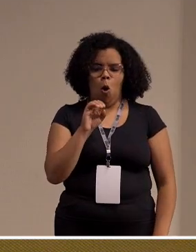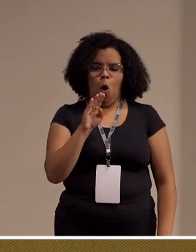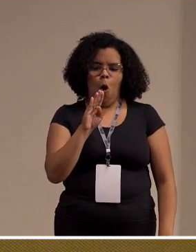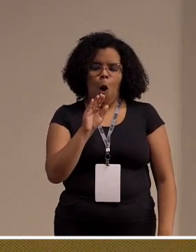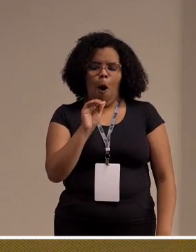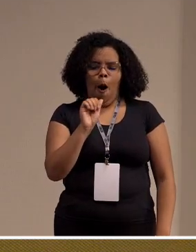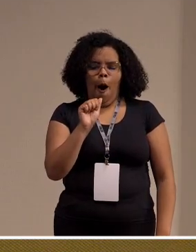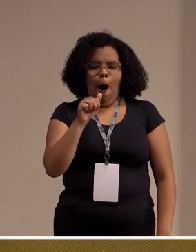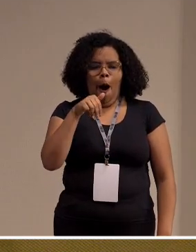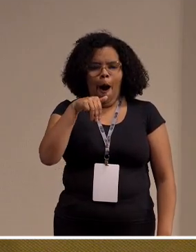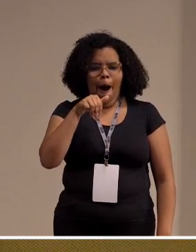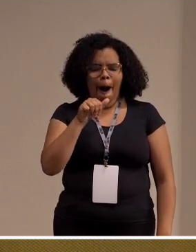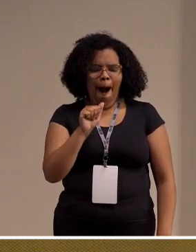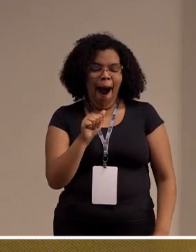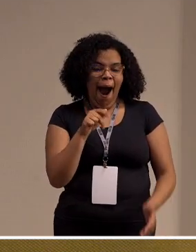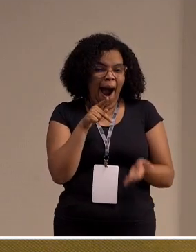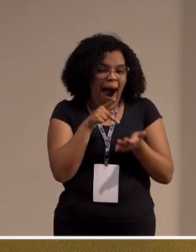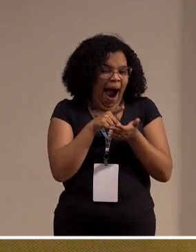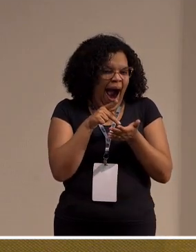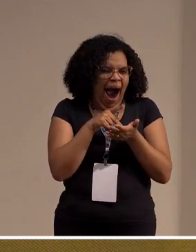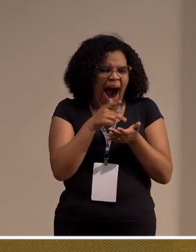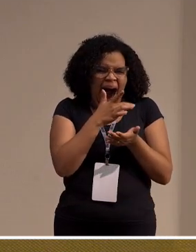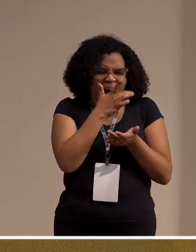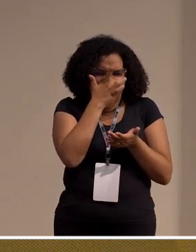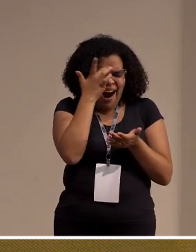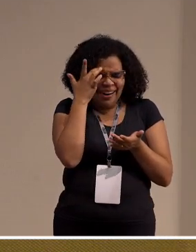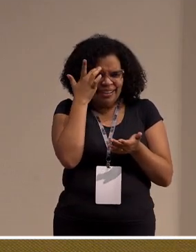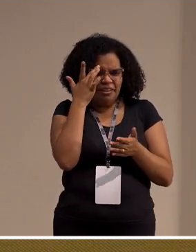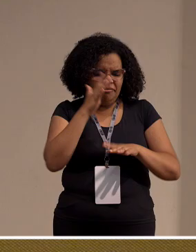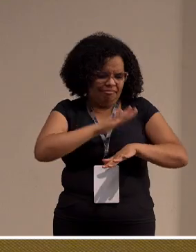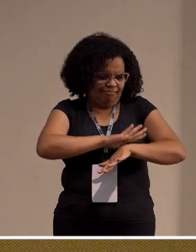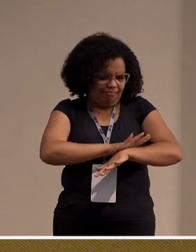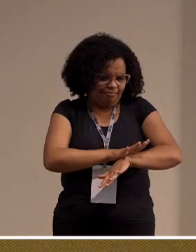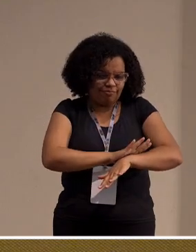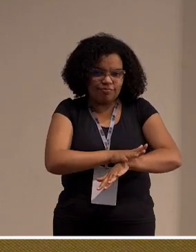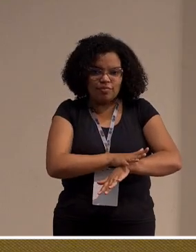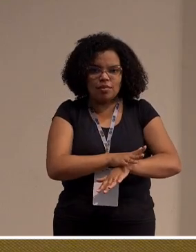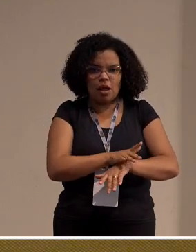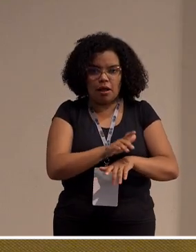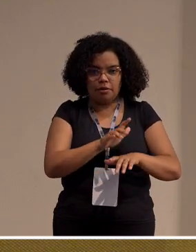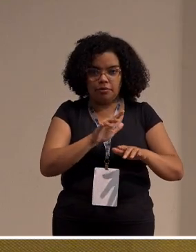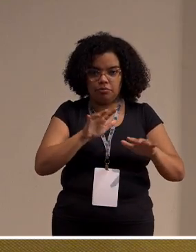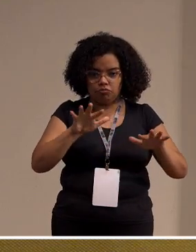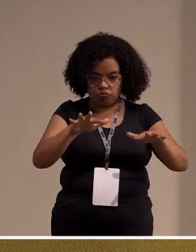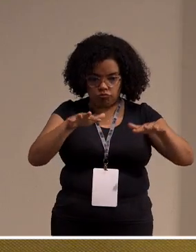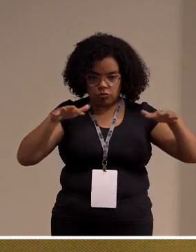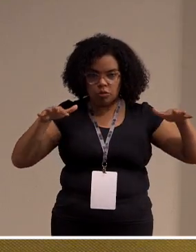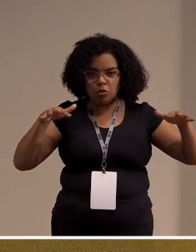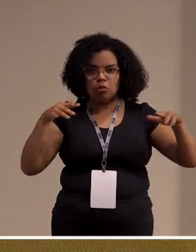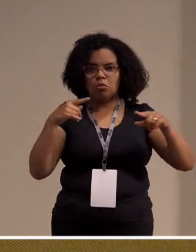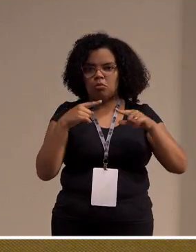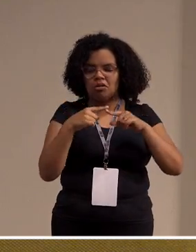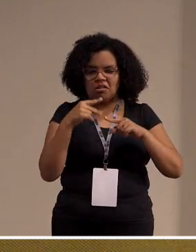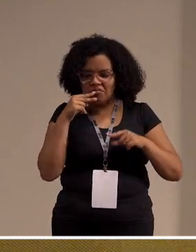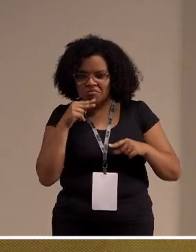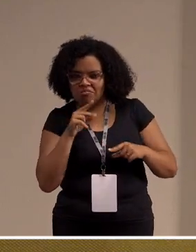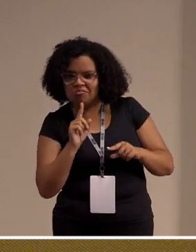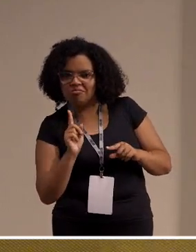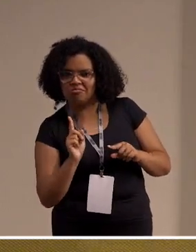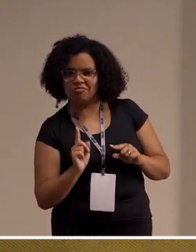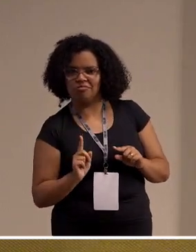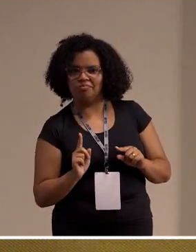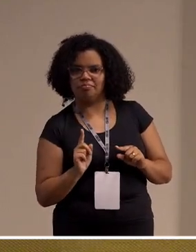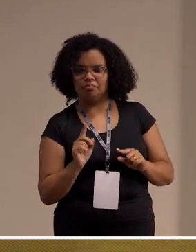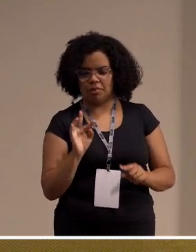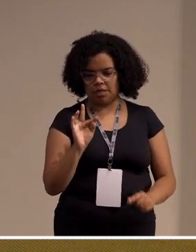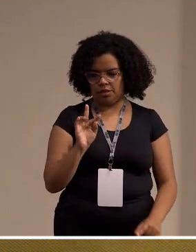comments in public or to endorse them. But in the era of Trump, it's